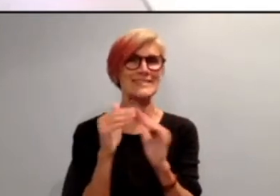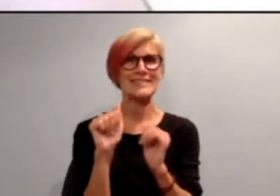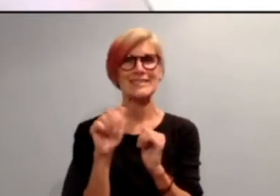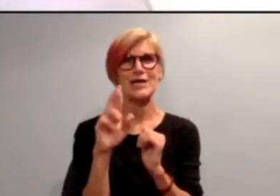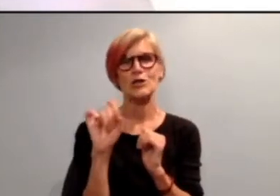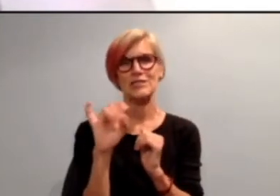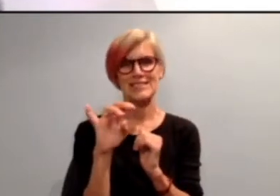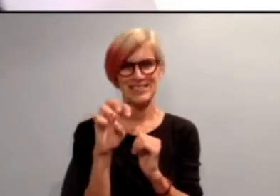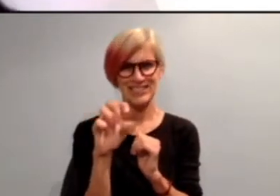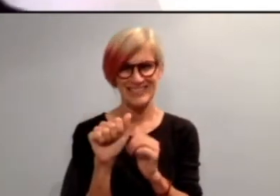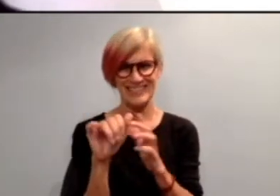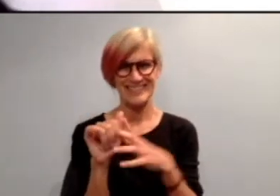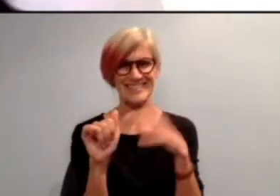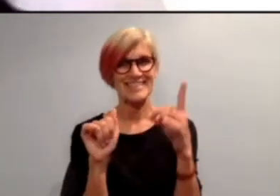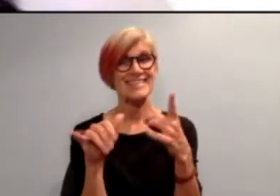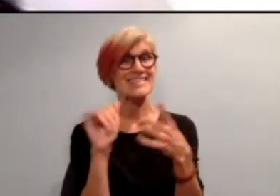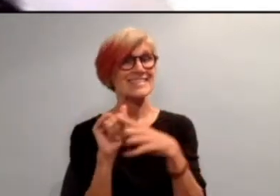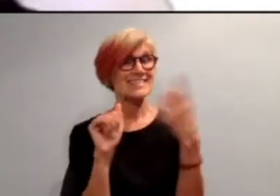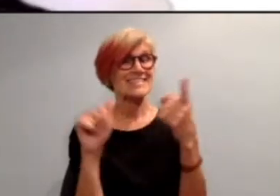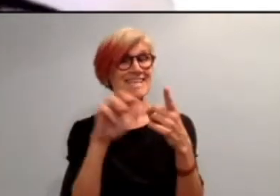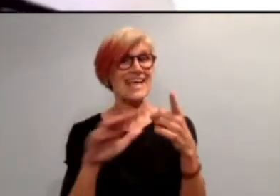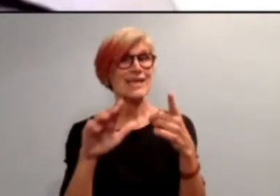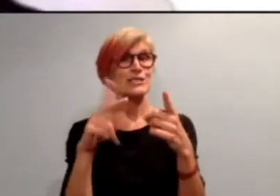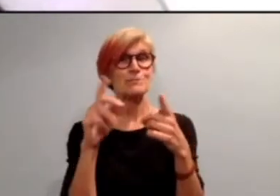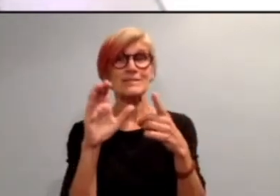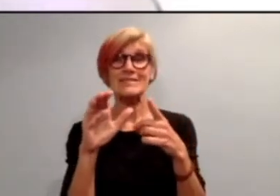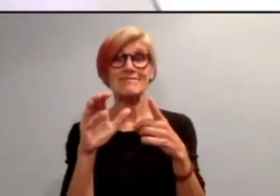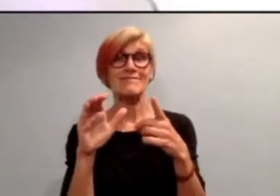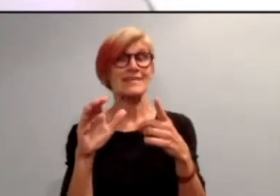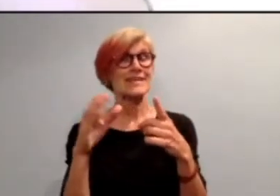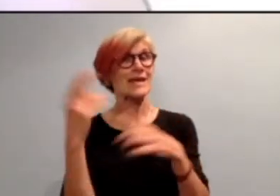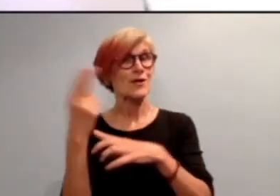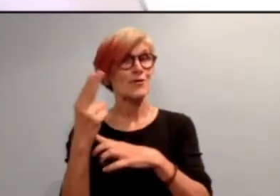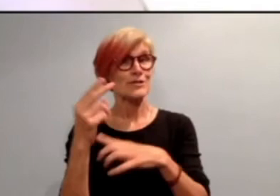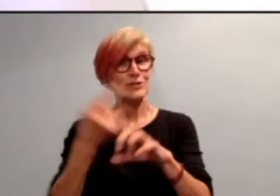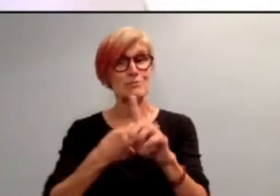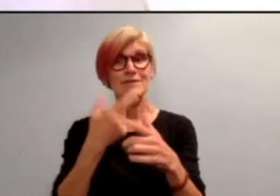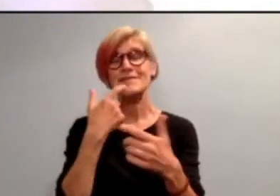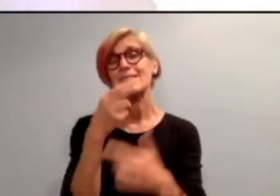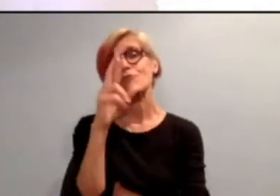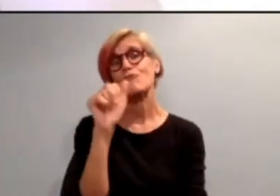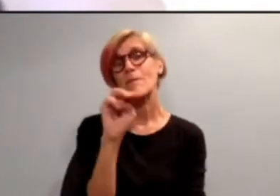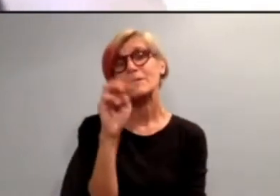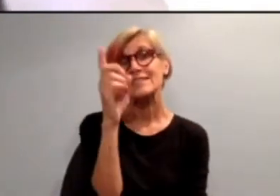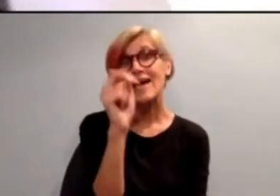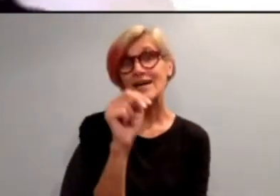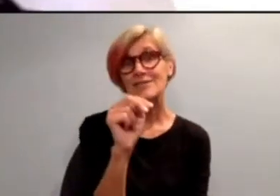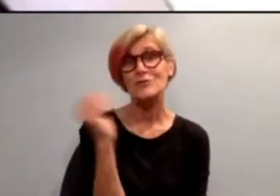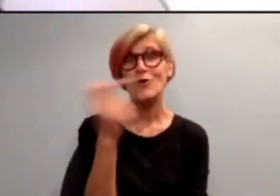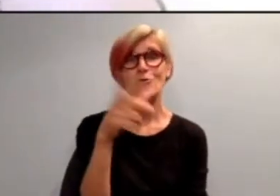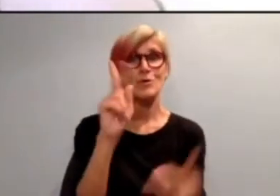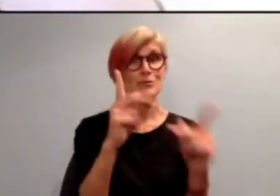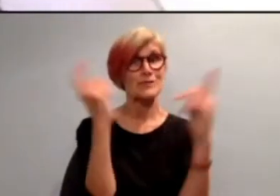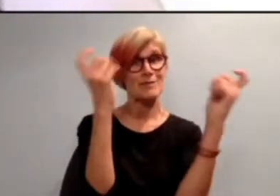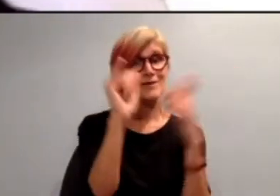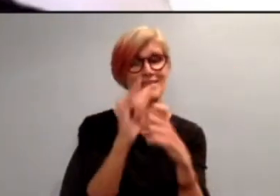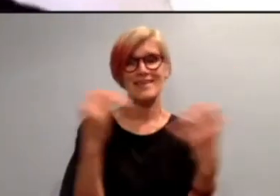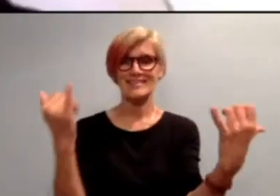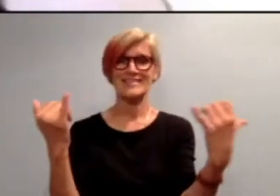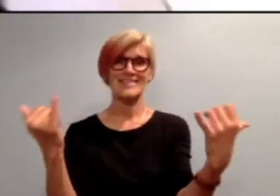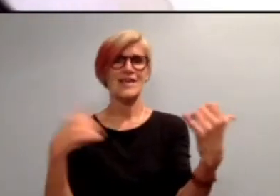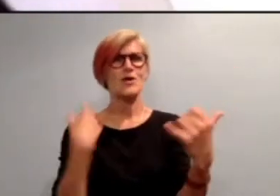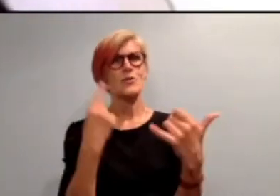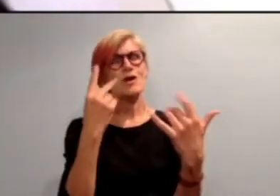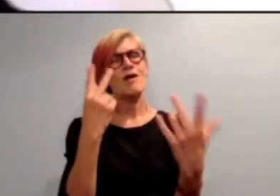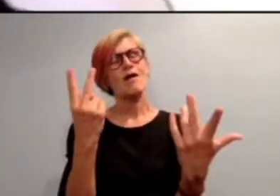Month. I'd like to say Ramadan Kareem to everyone who celebrates. And today we're commemorating more than